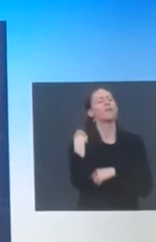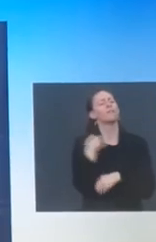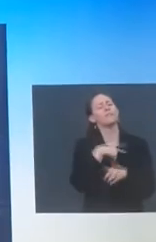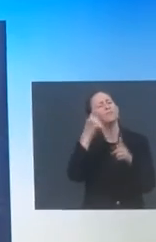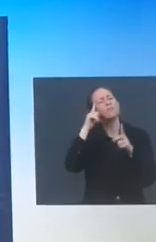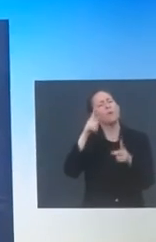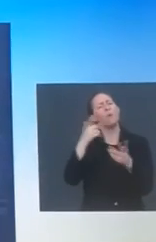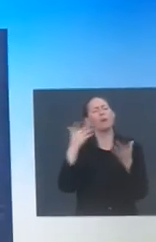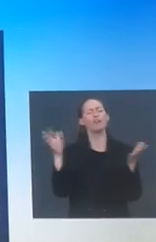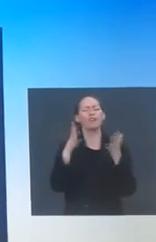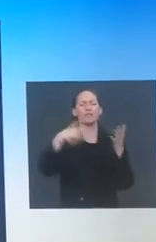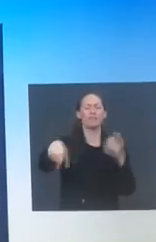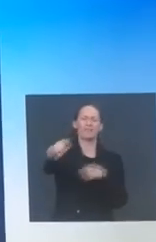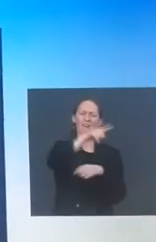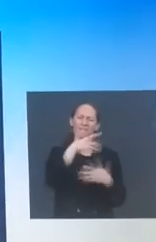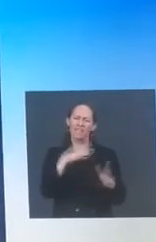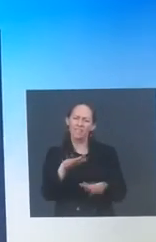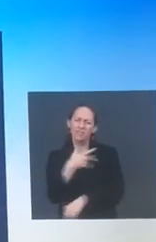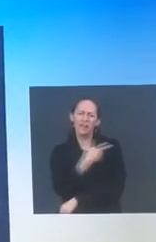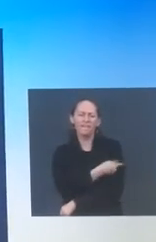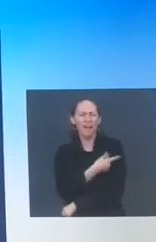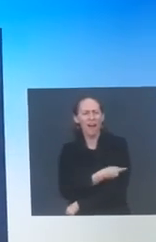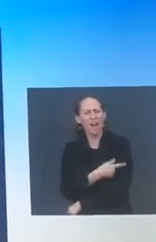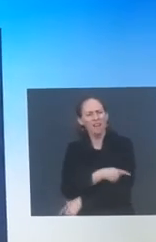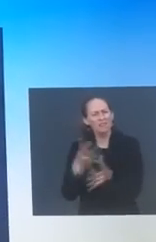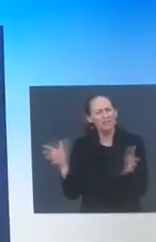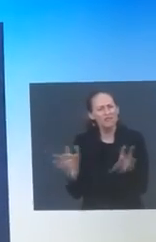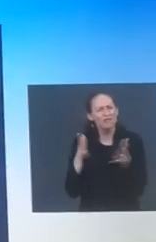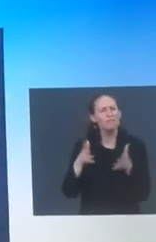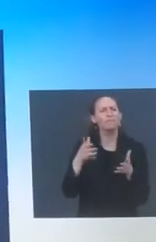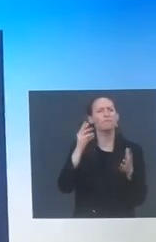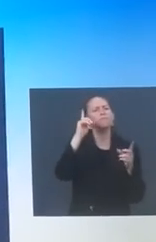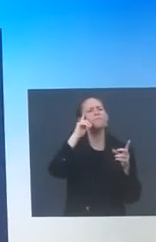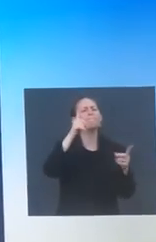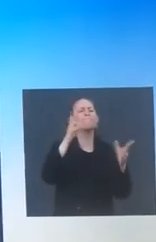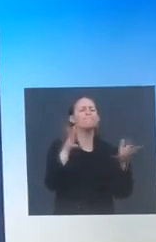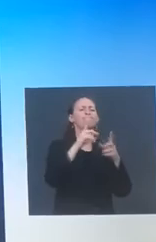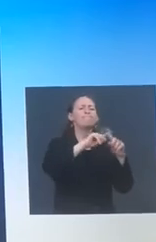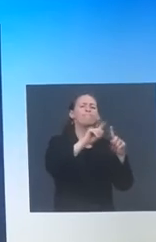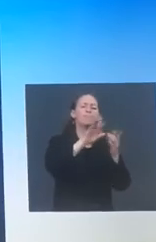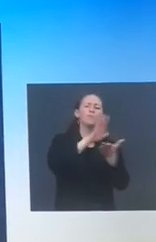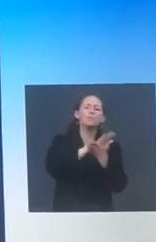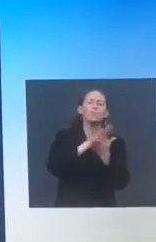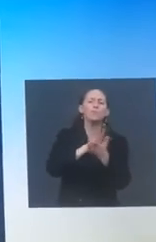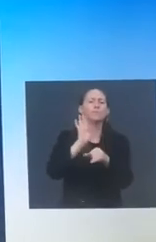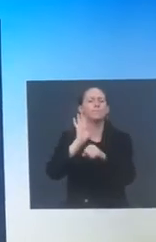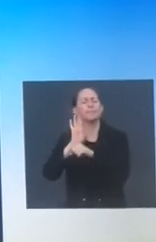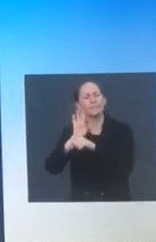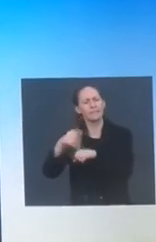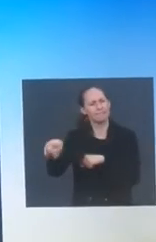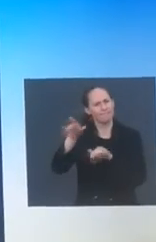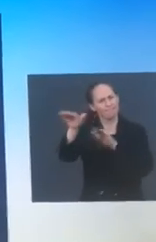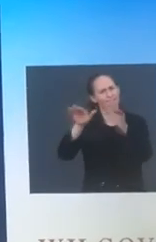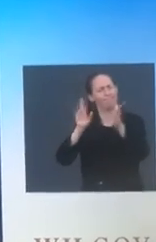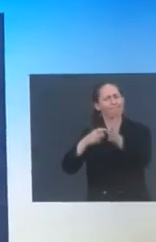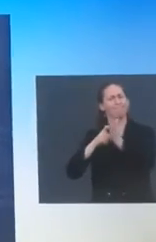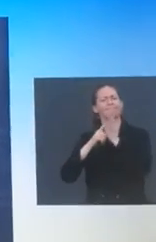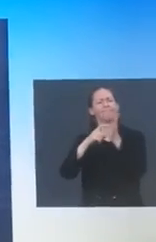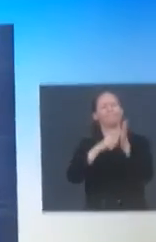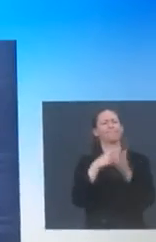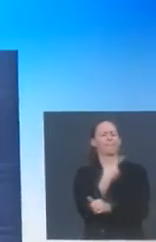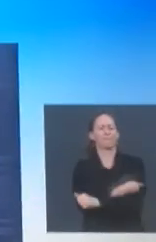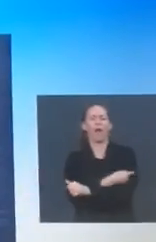vaccinated, make sure that that schools and companies around the country can put in place requirements to save more lives and keep people